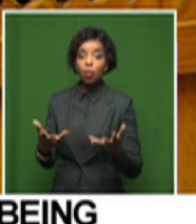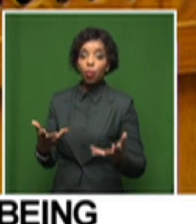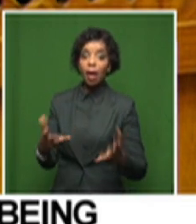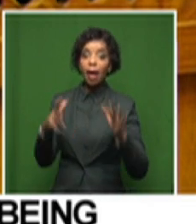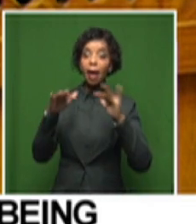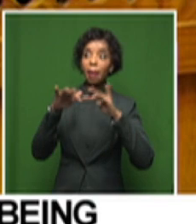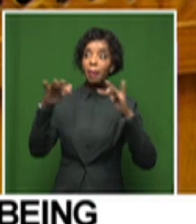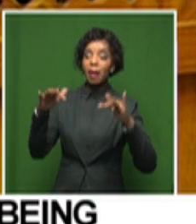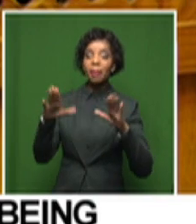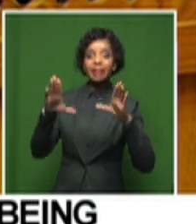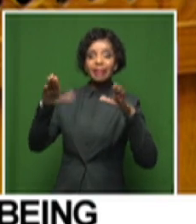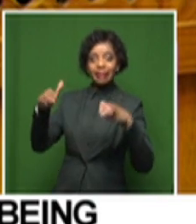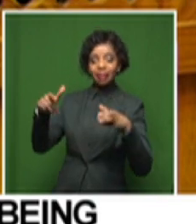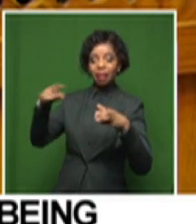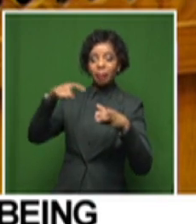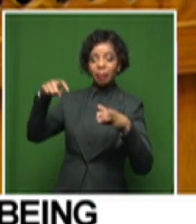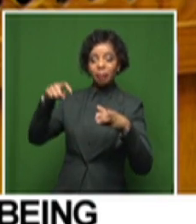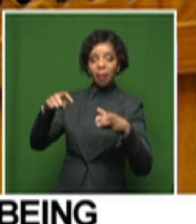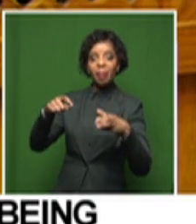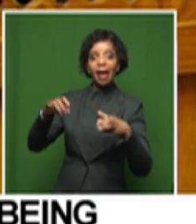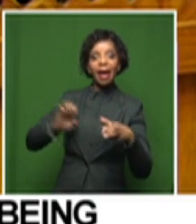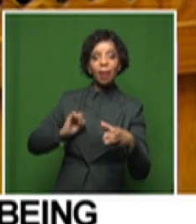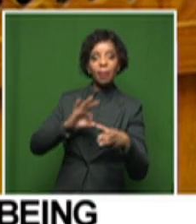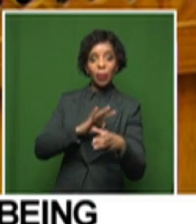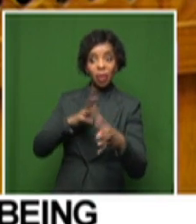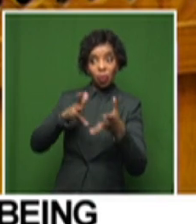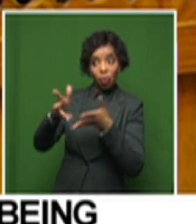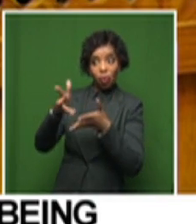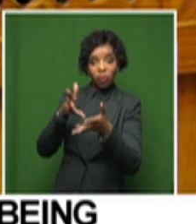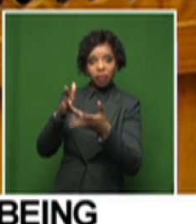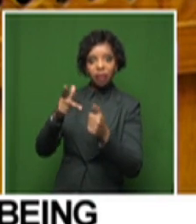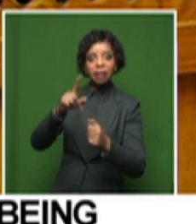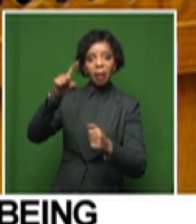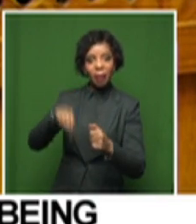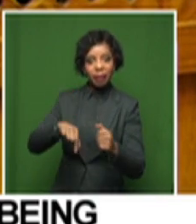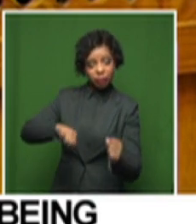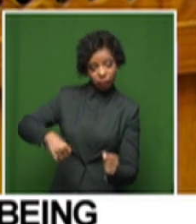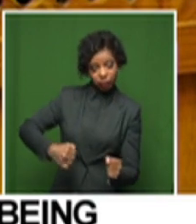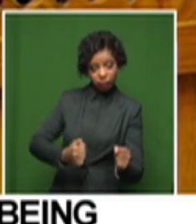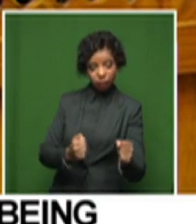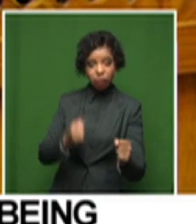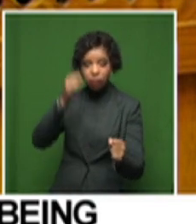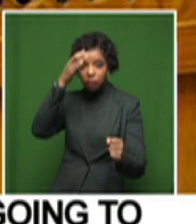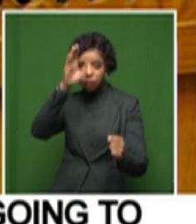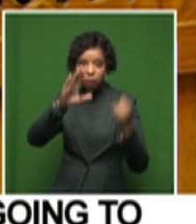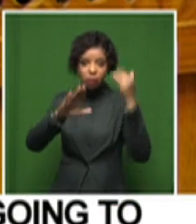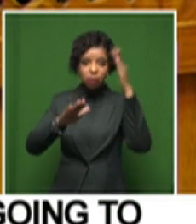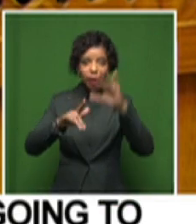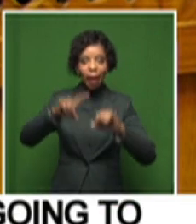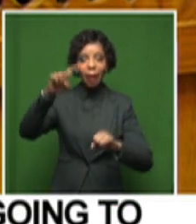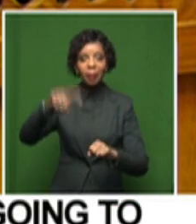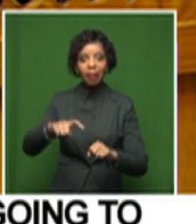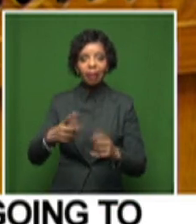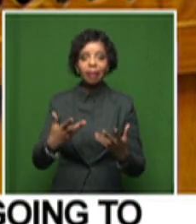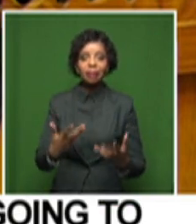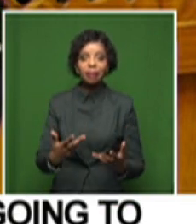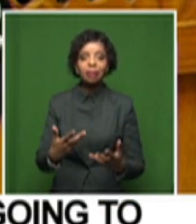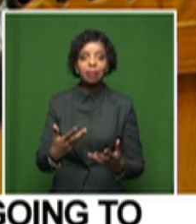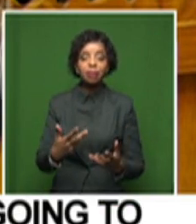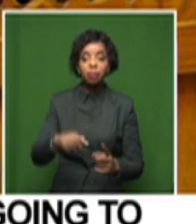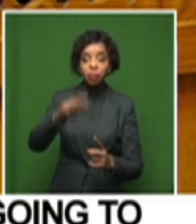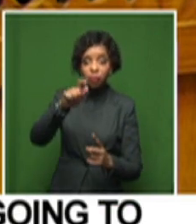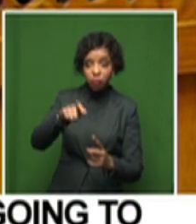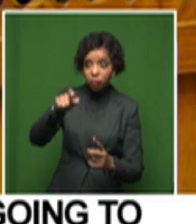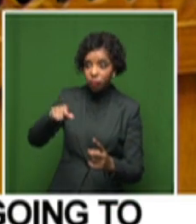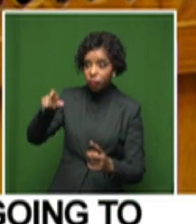employee compensation. We need a strategic conversation, one which takes into account the needs